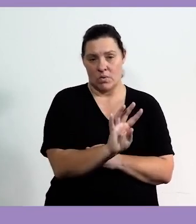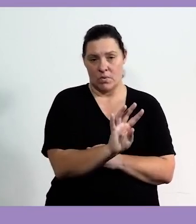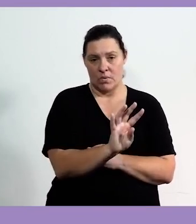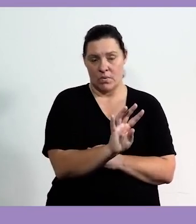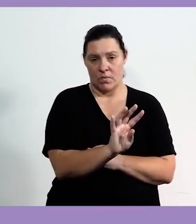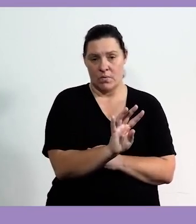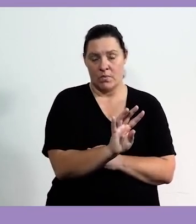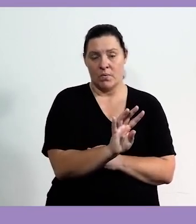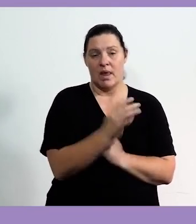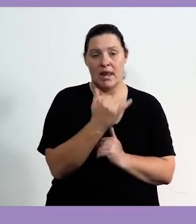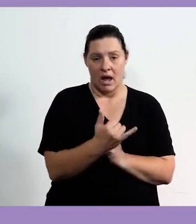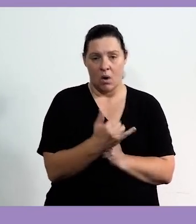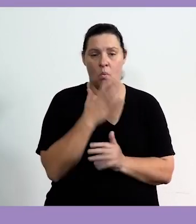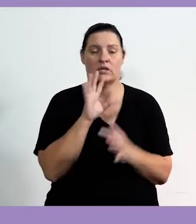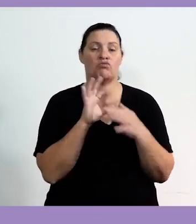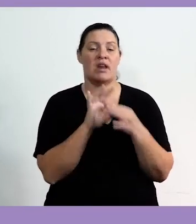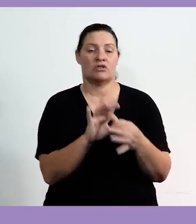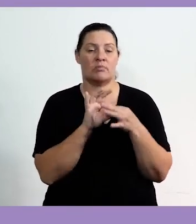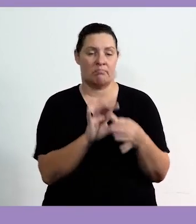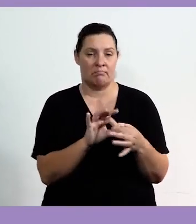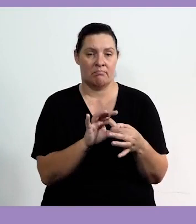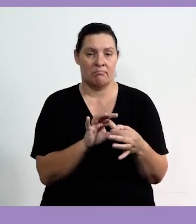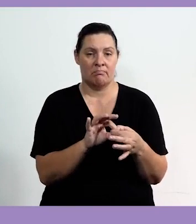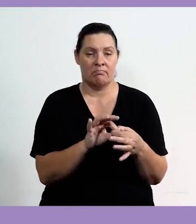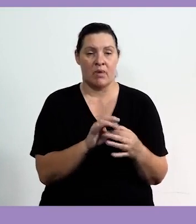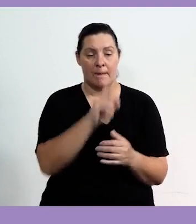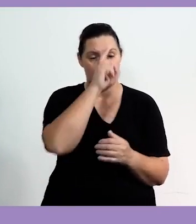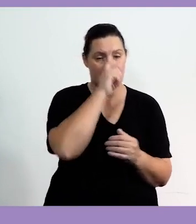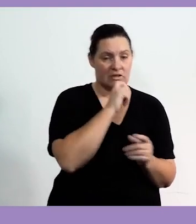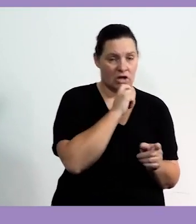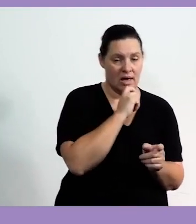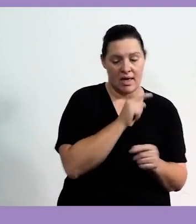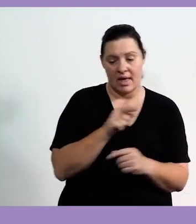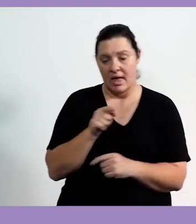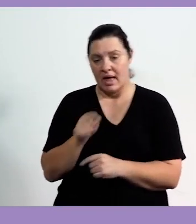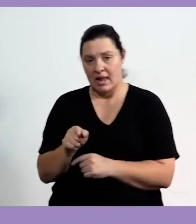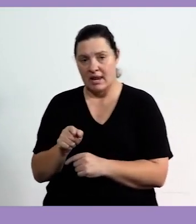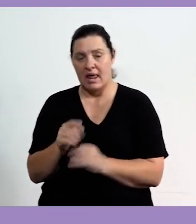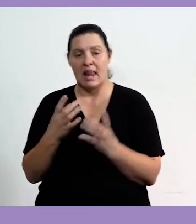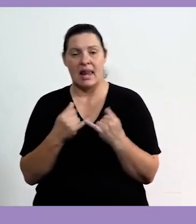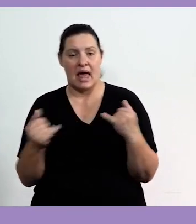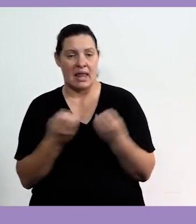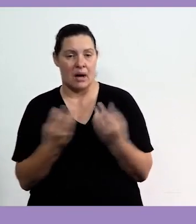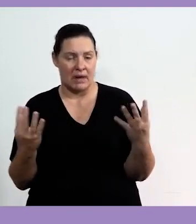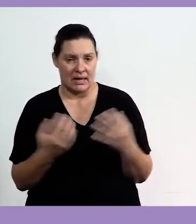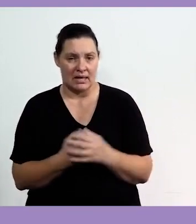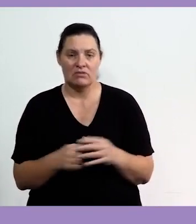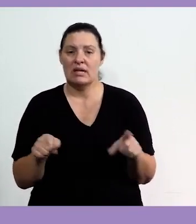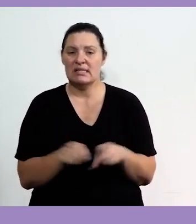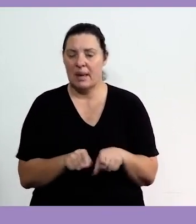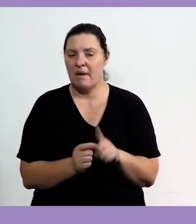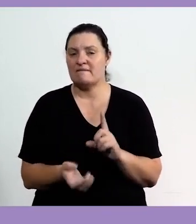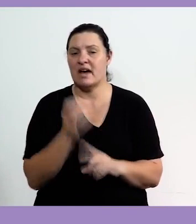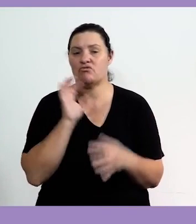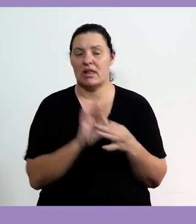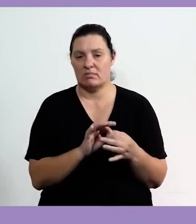4 lines. Now we need to find the relationship between the picture and the number of lines. So it's actually